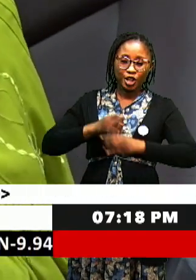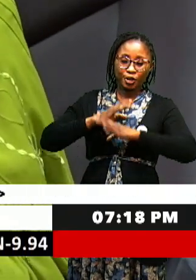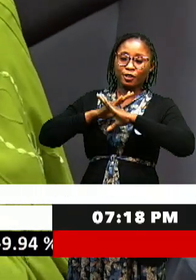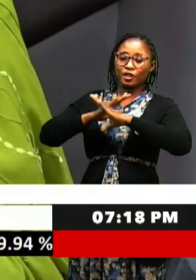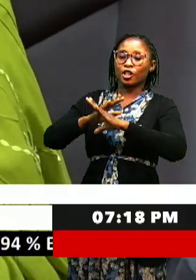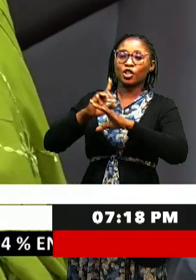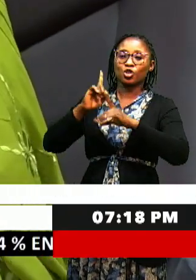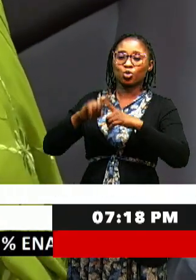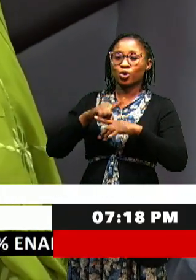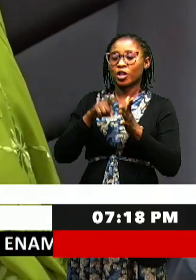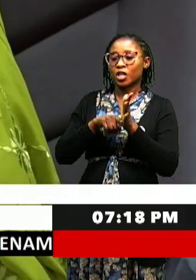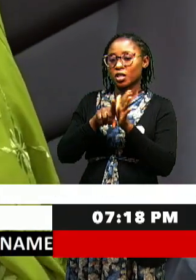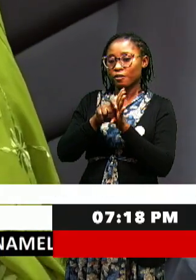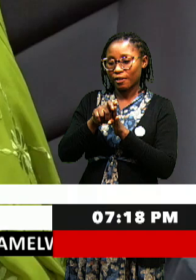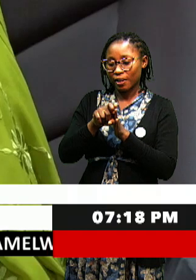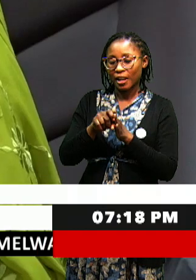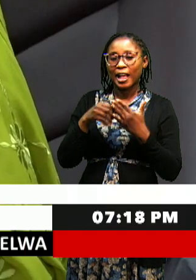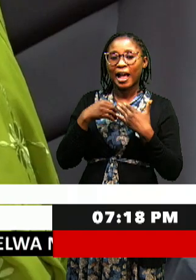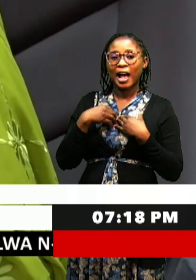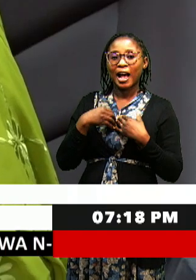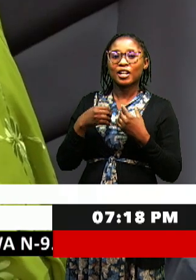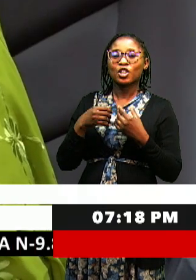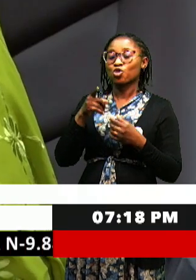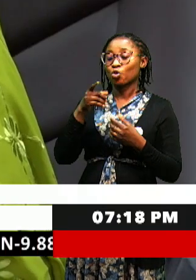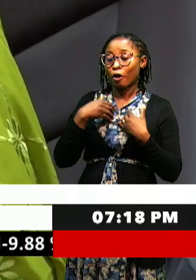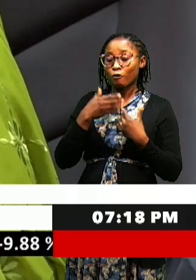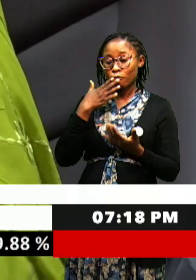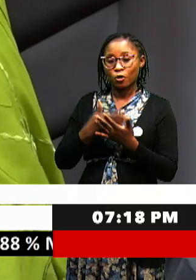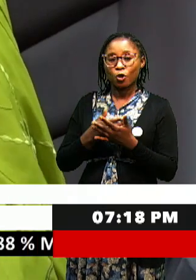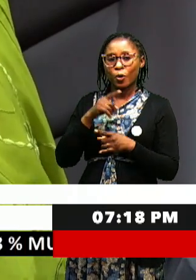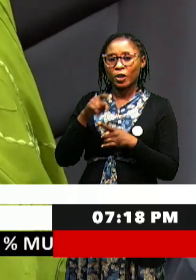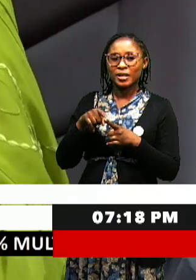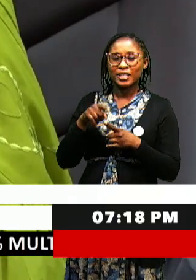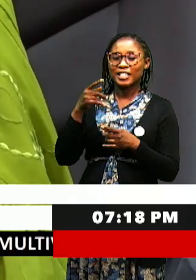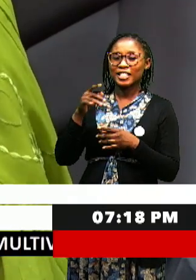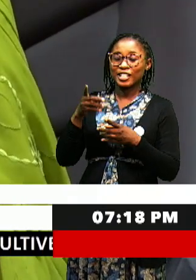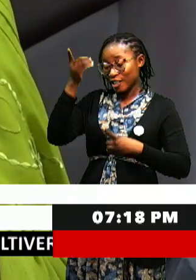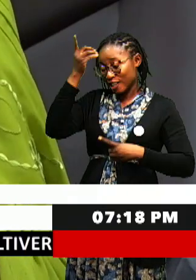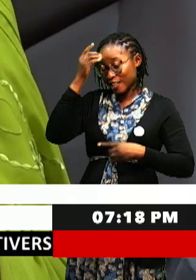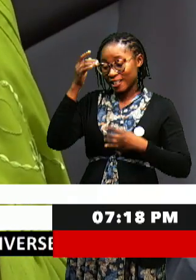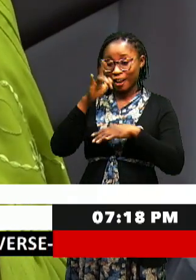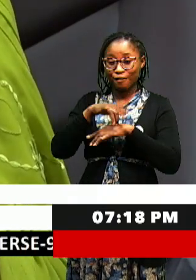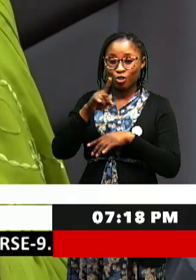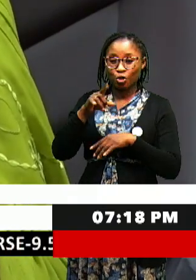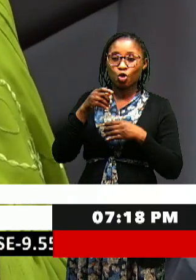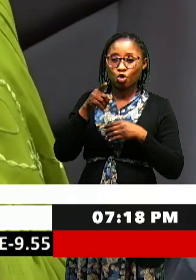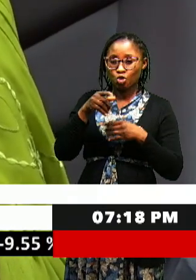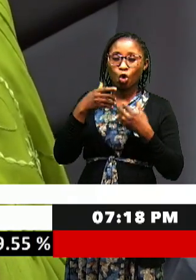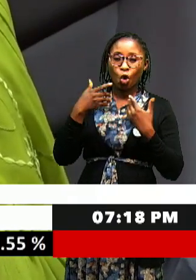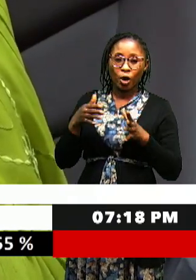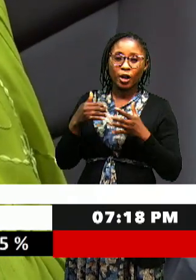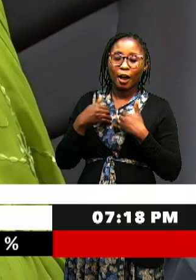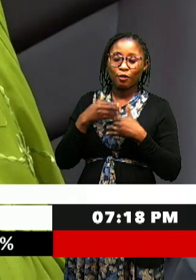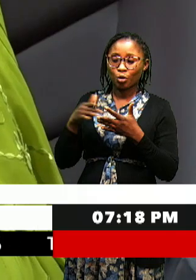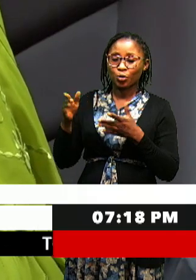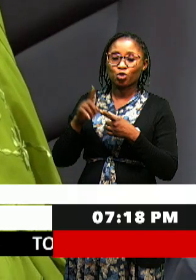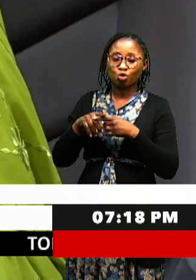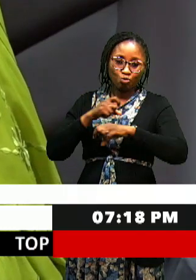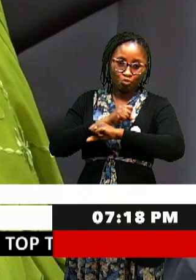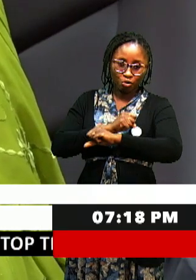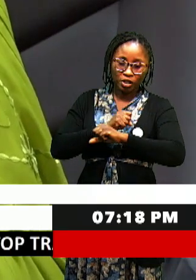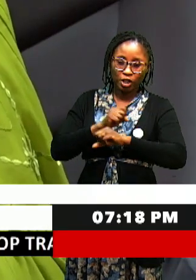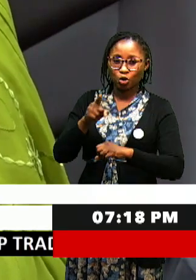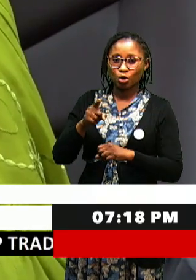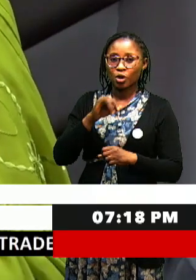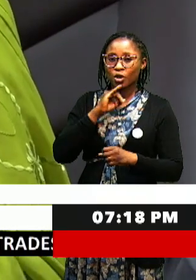and you have a response. So when the disease affects you, you've already have something to protect you. It's